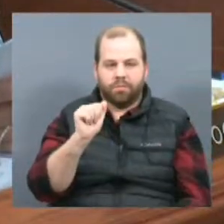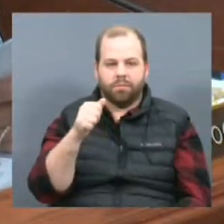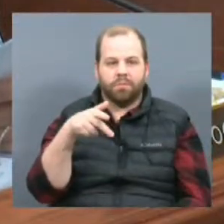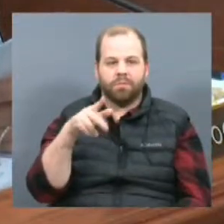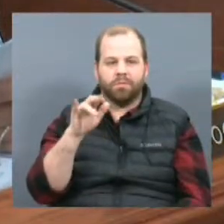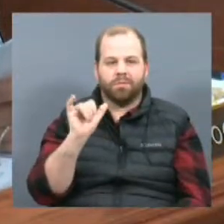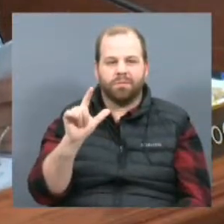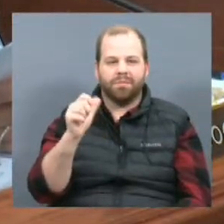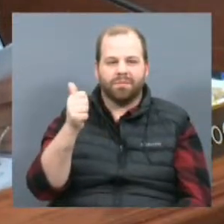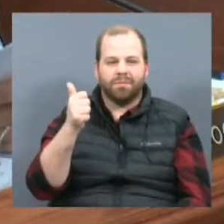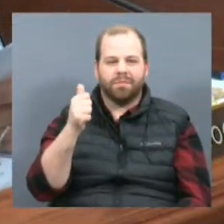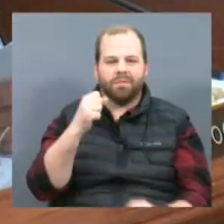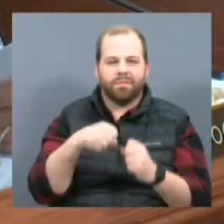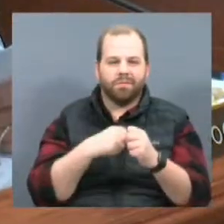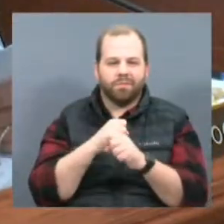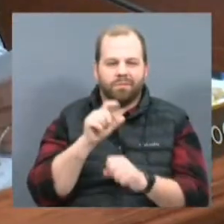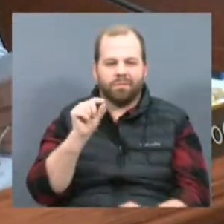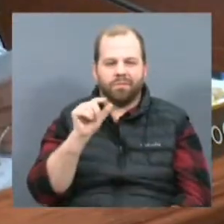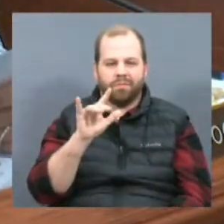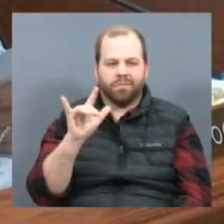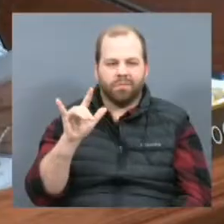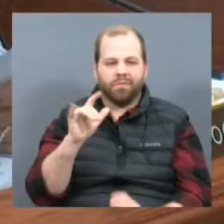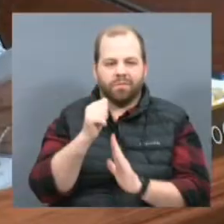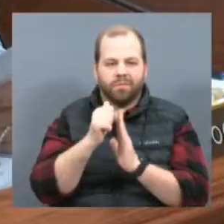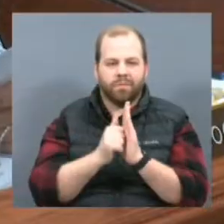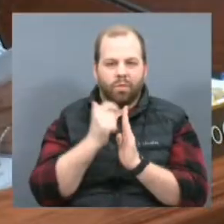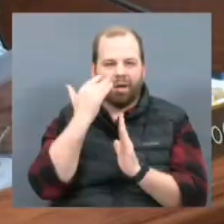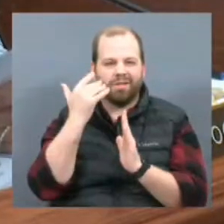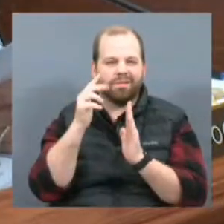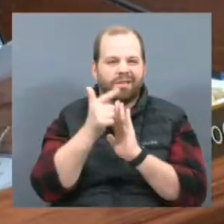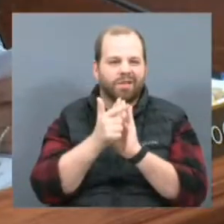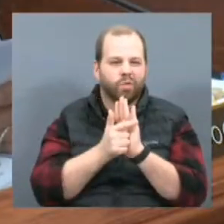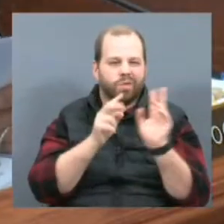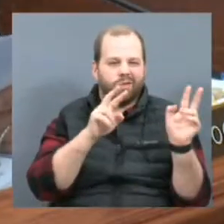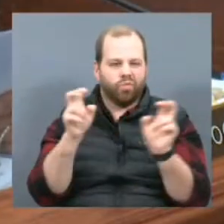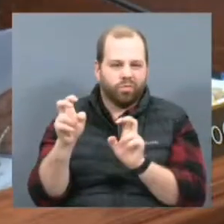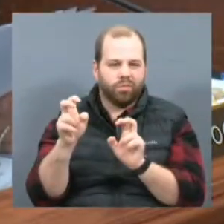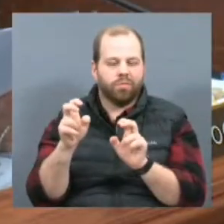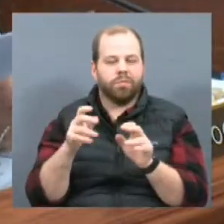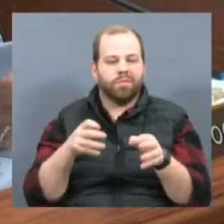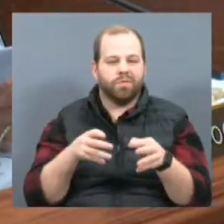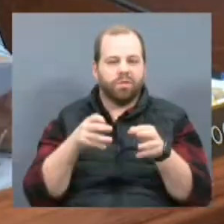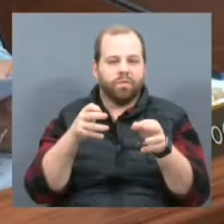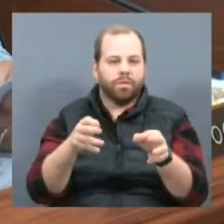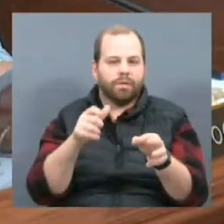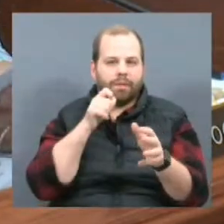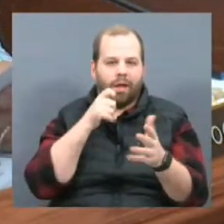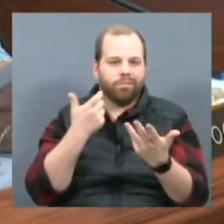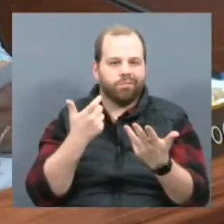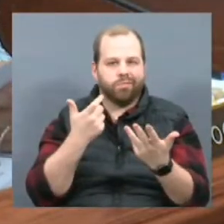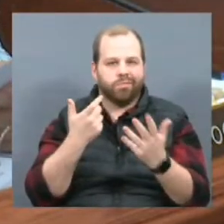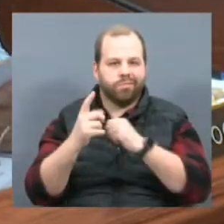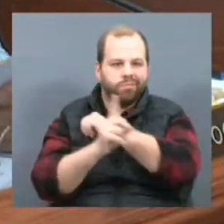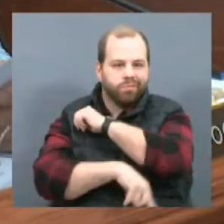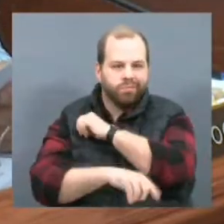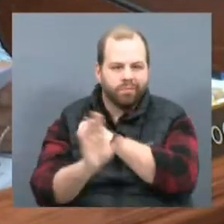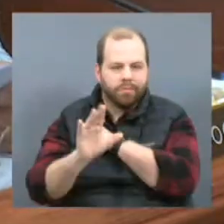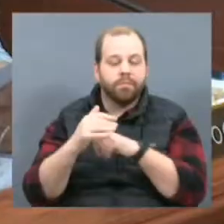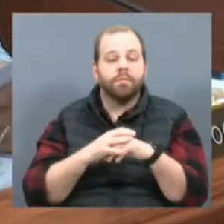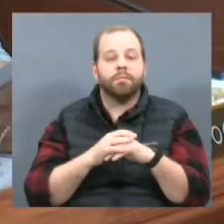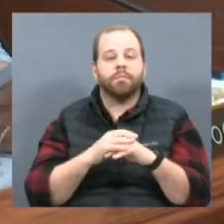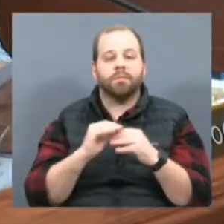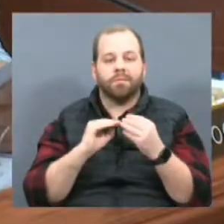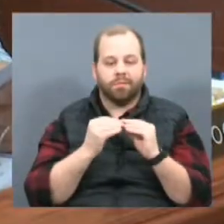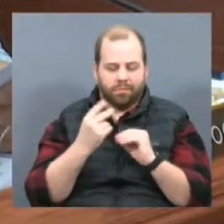10th, 2025 agenda due to further legal issues. The deferral will not be charged to the applicant. Item number